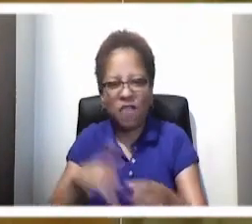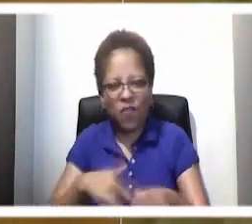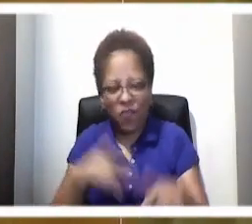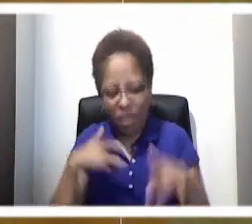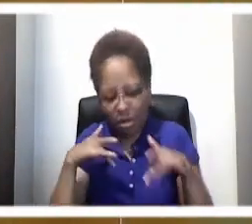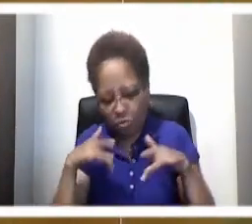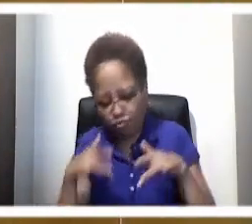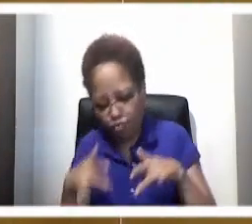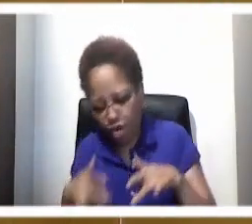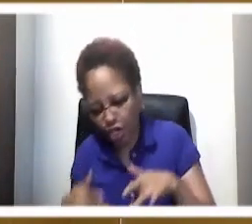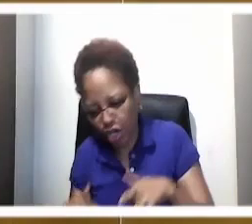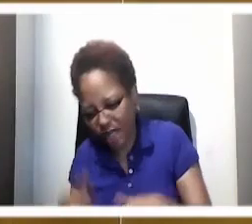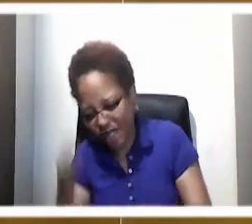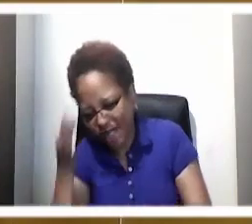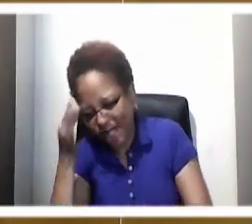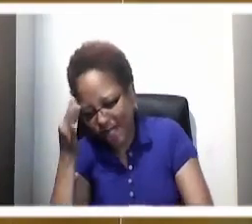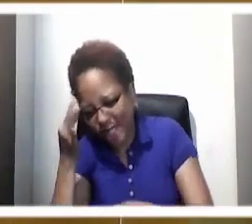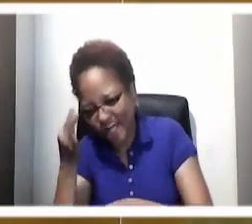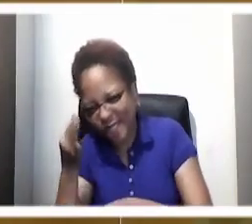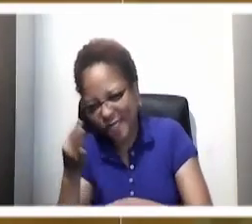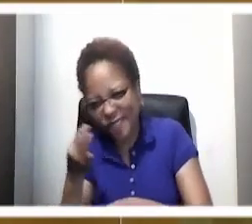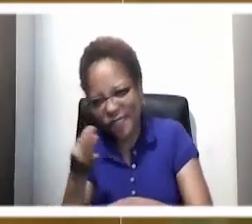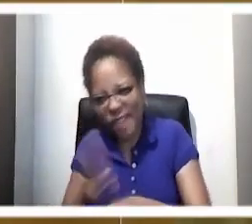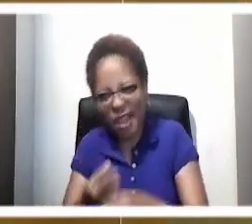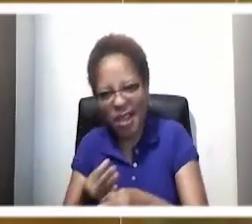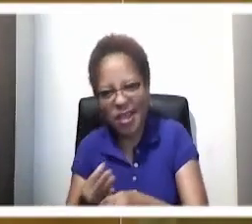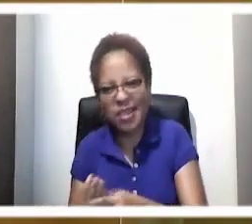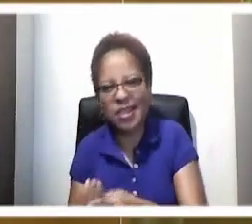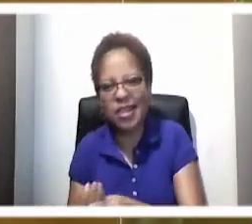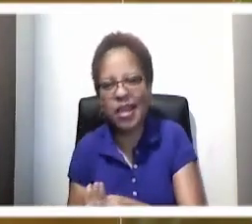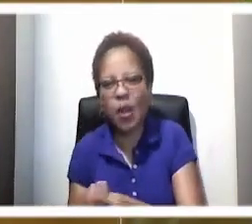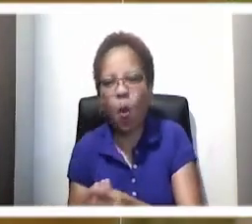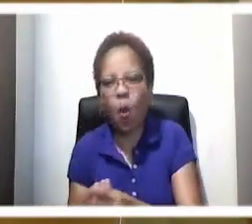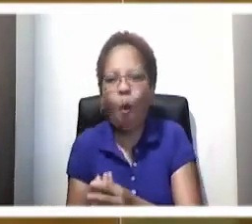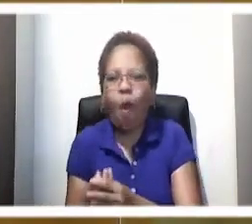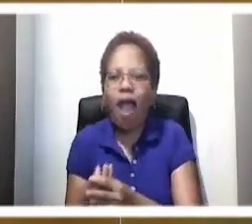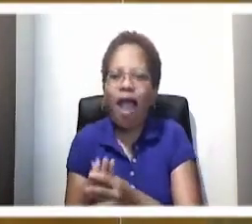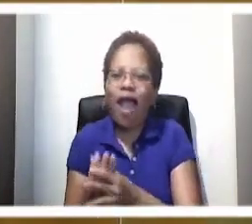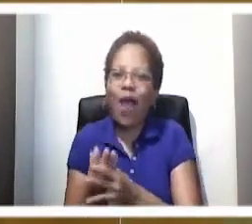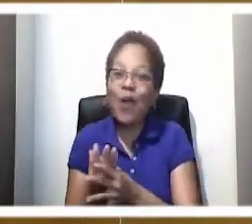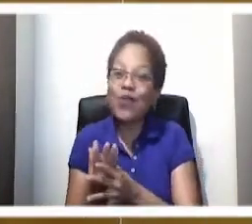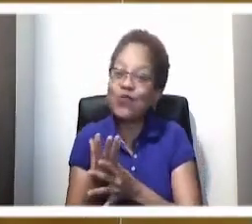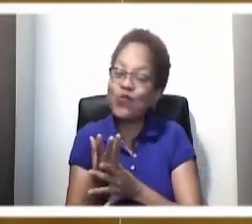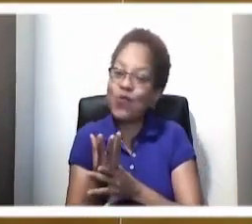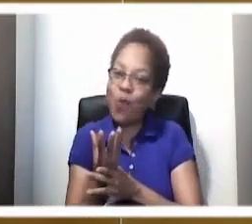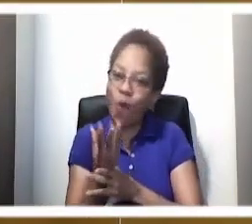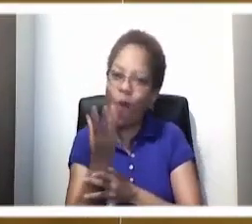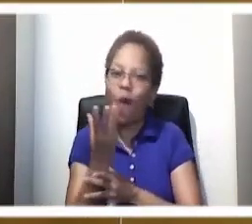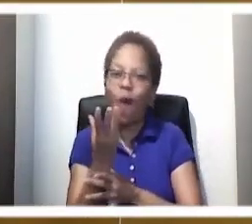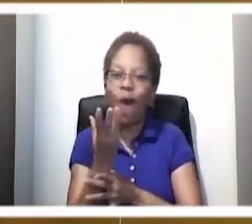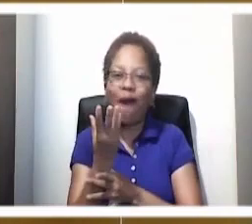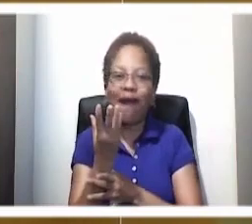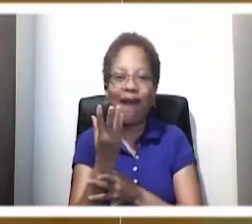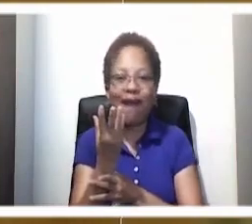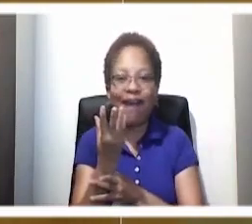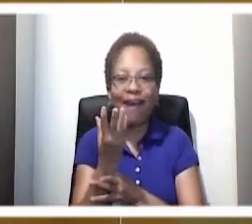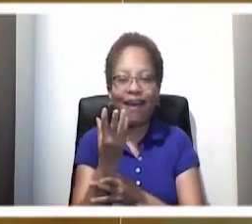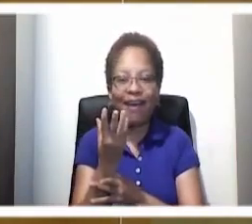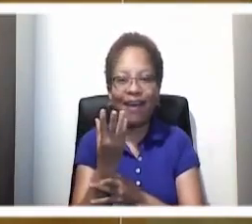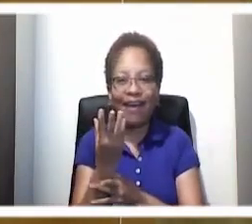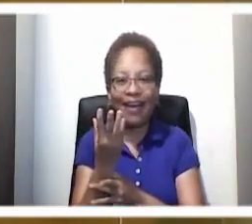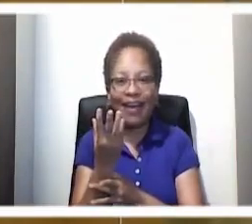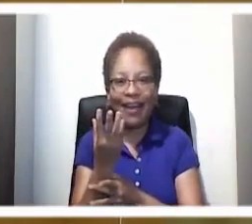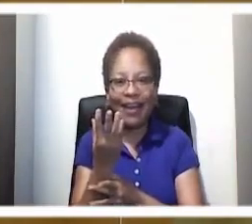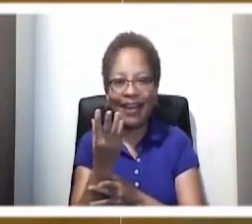Because in the darkness of the soil of this pandemic and this lockdown, the kingdom of God is like a seed the farmer